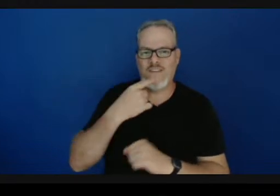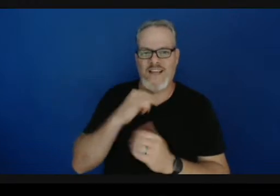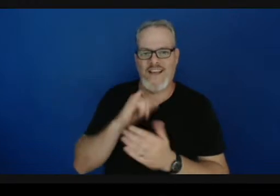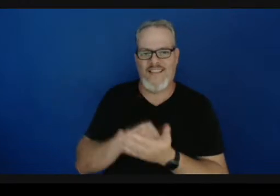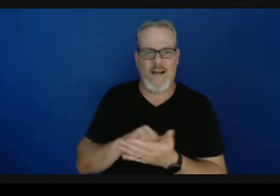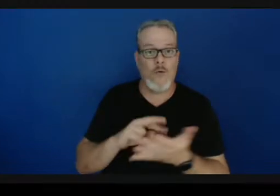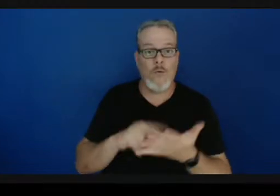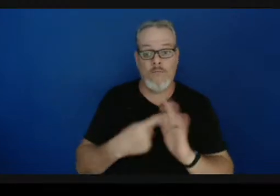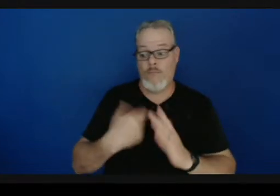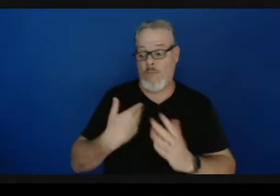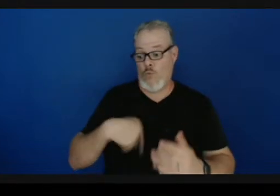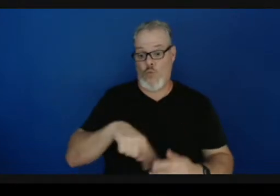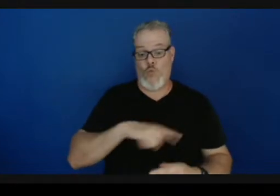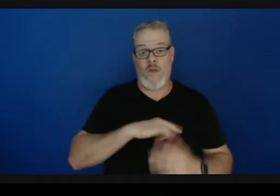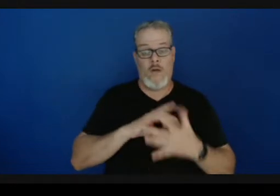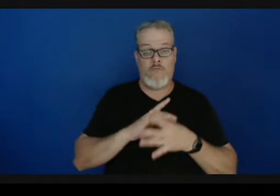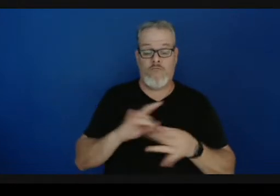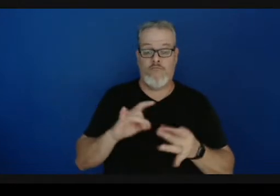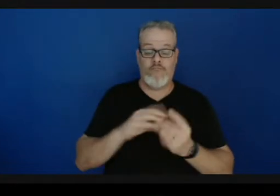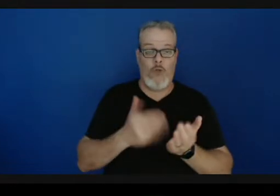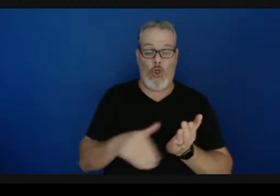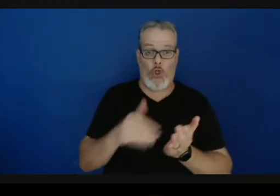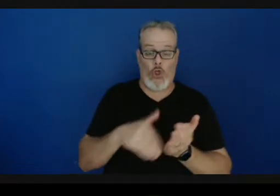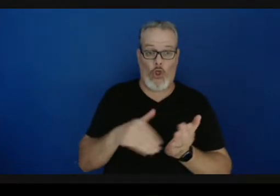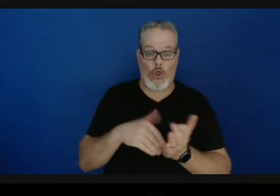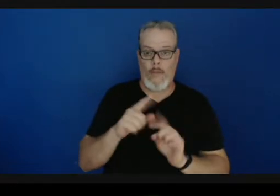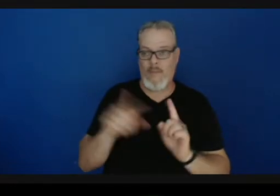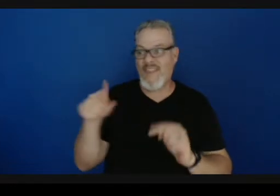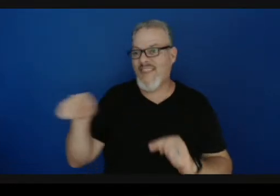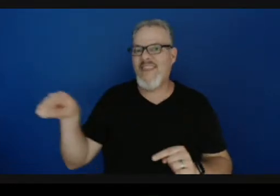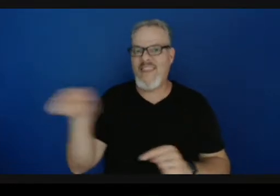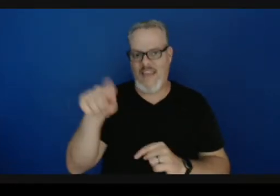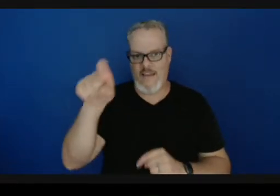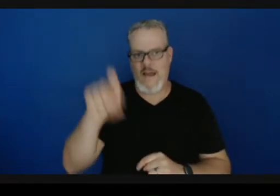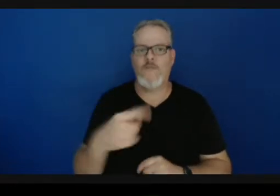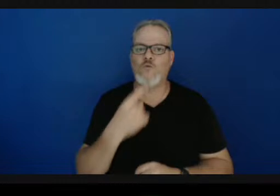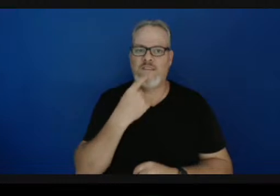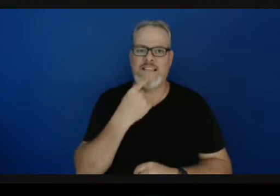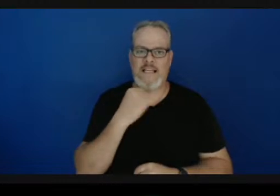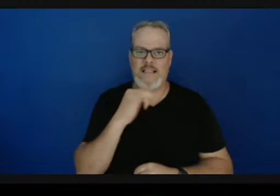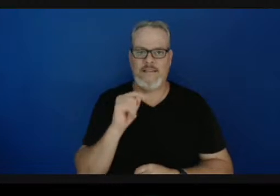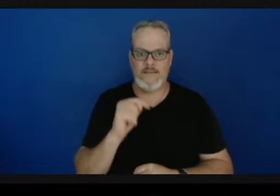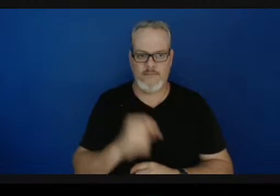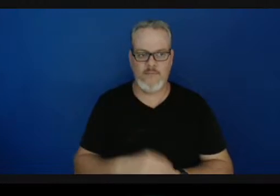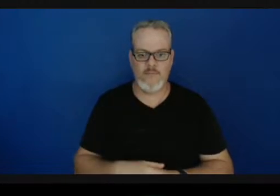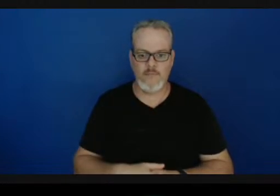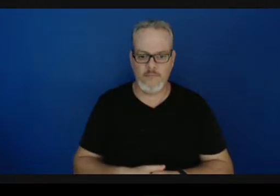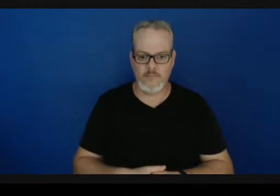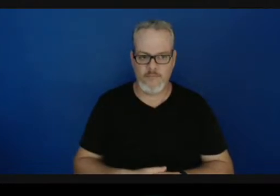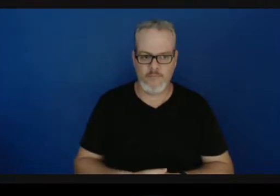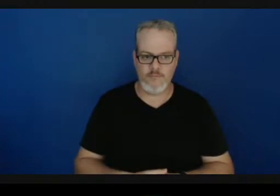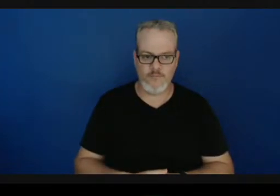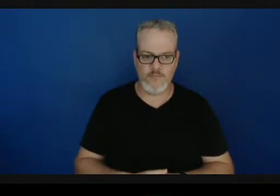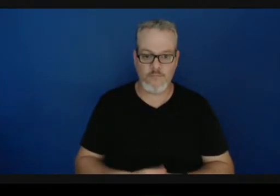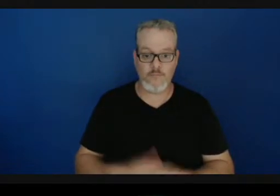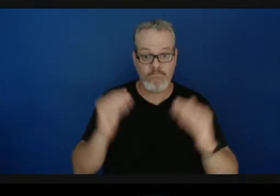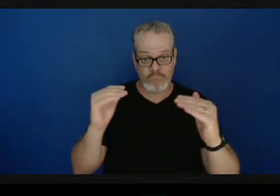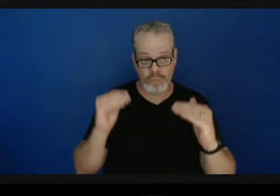them, they have to say it first, or say it as well. Yeah. And now we have Mayor Mitch